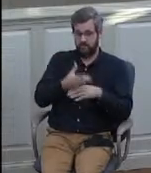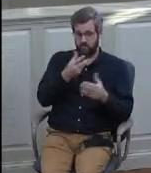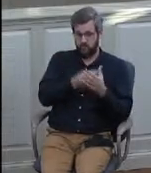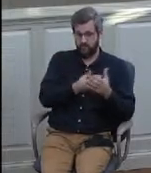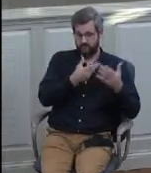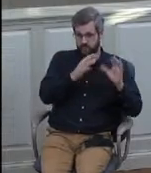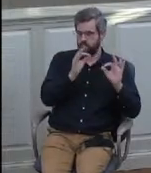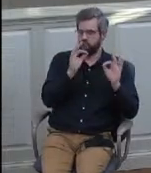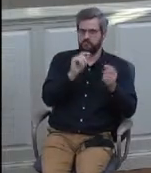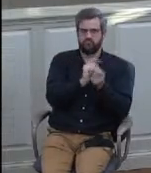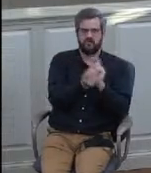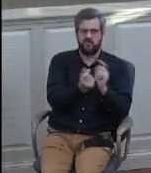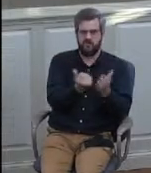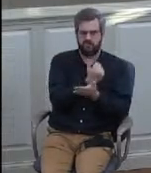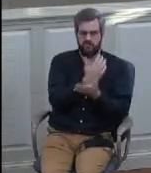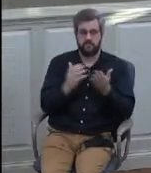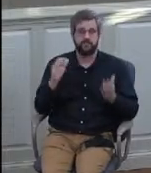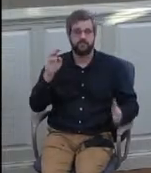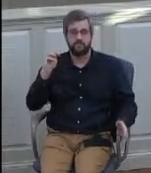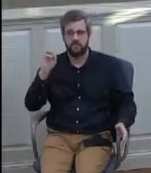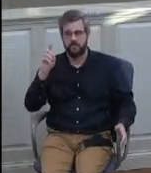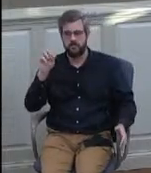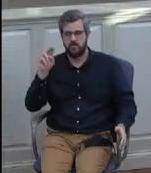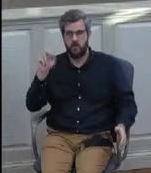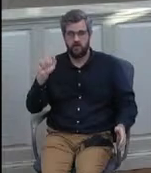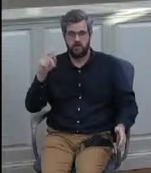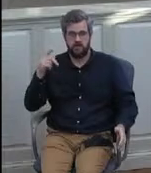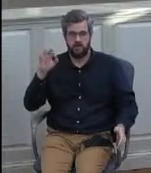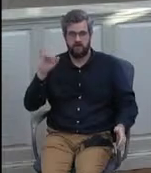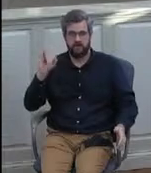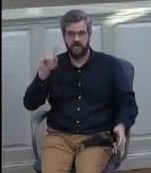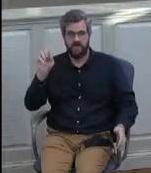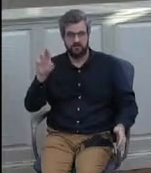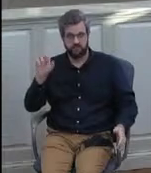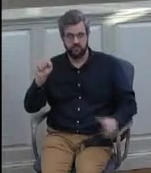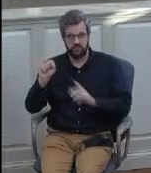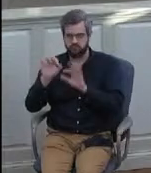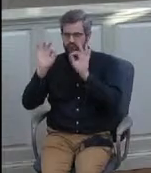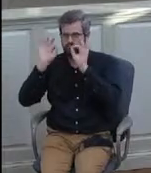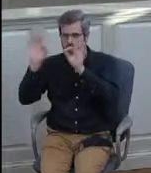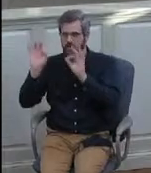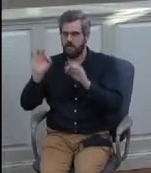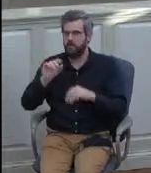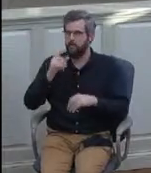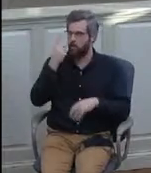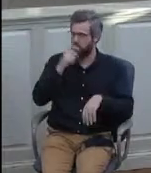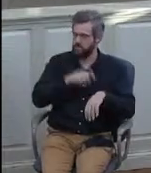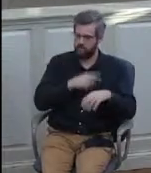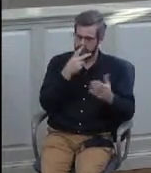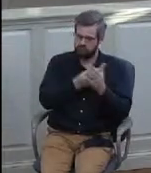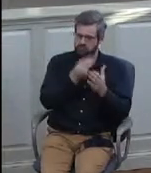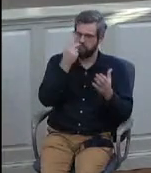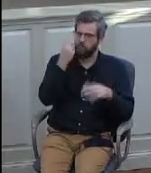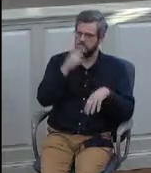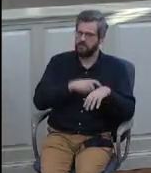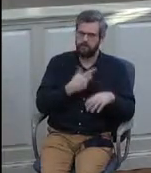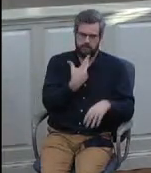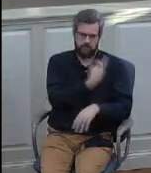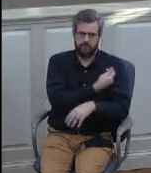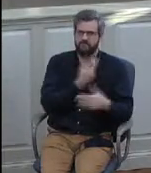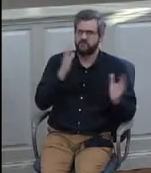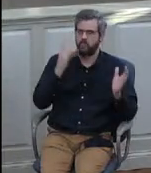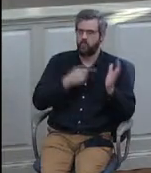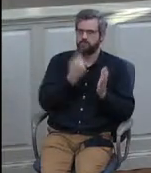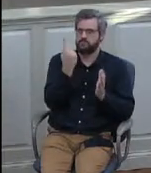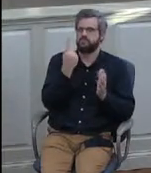Moderna have been great. They've served their purpose. But when you get down to where it's one shot, it's one time, you go through and get it and you're done, I think that's a